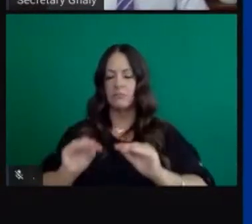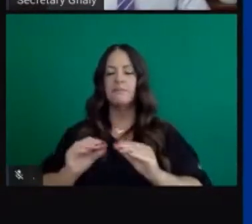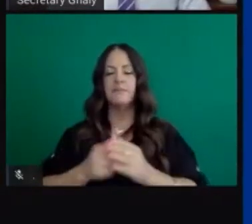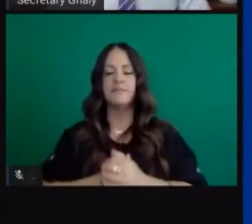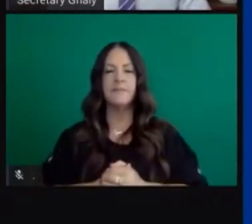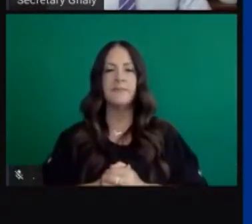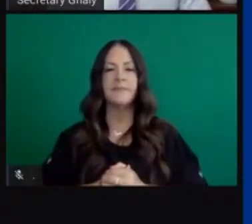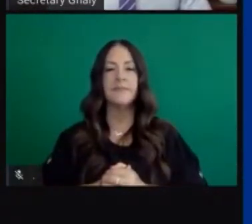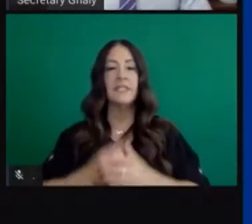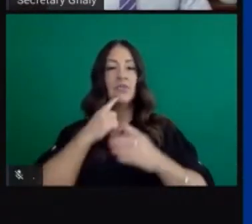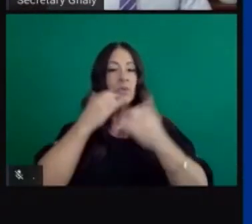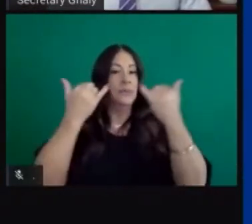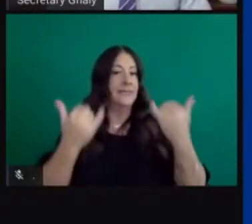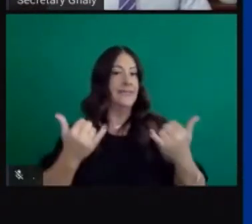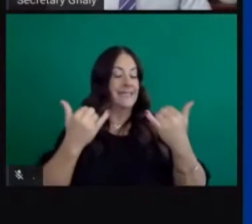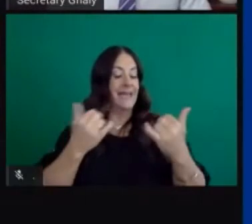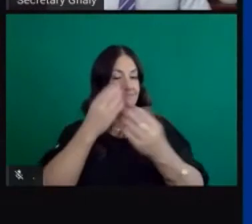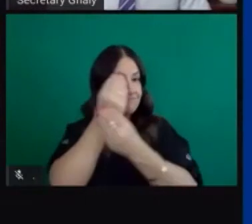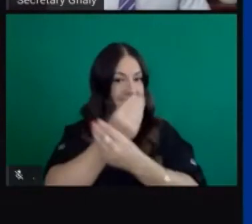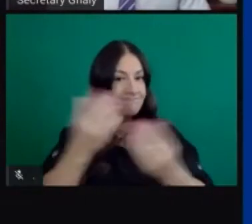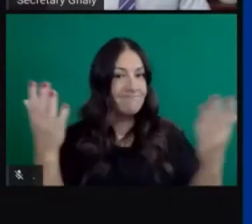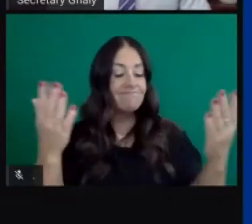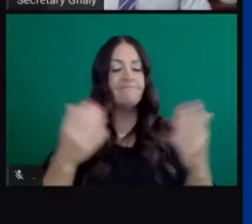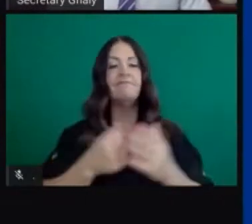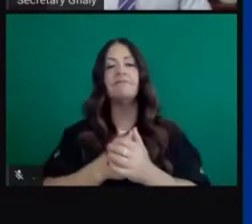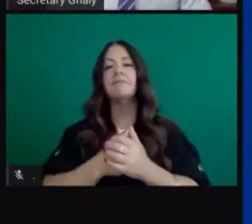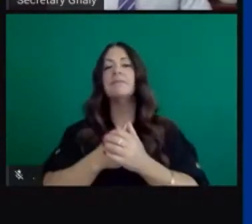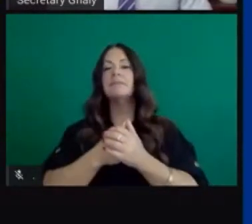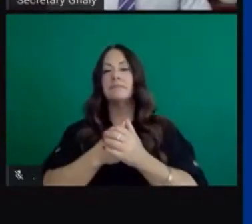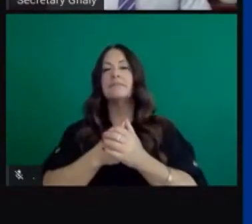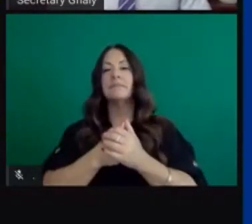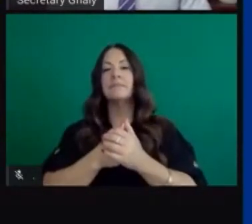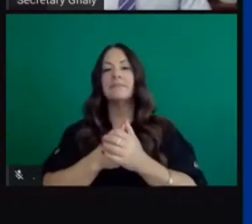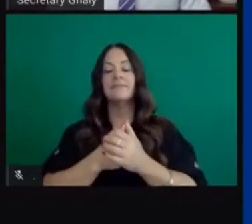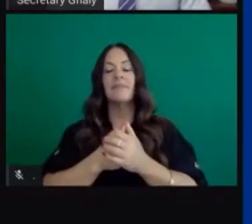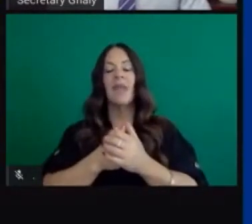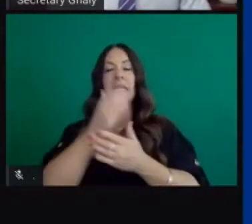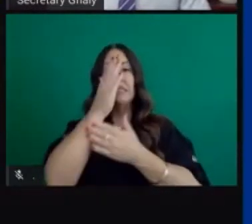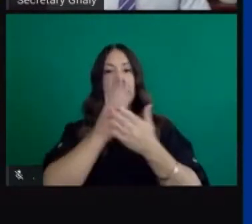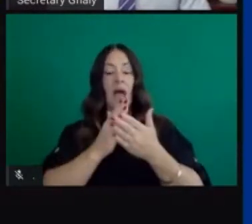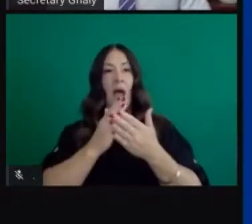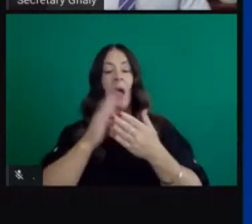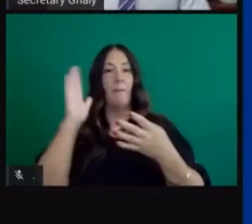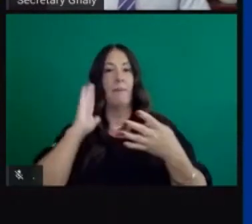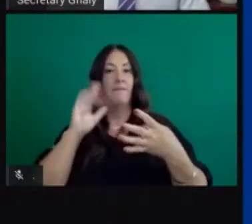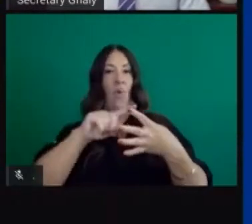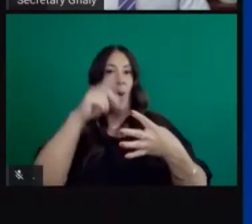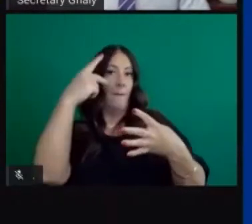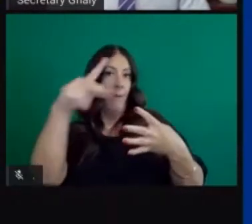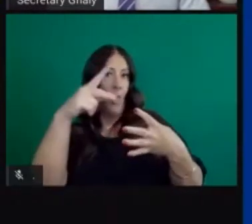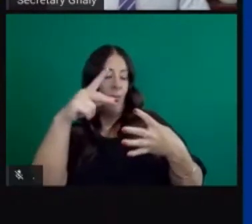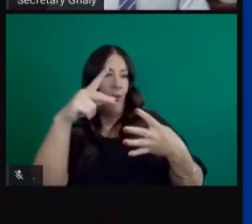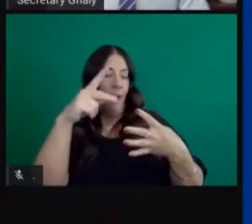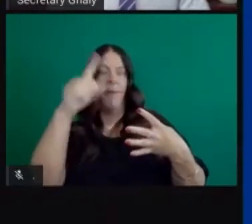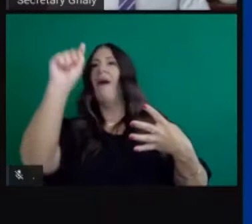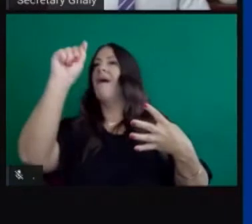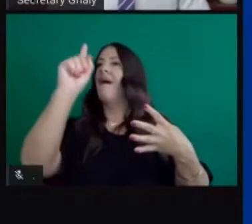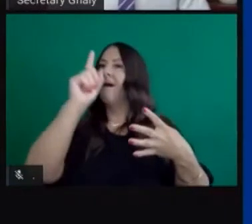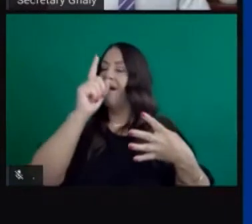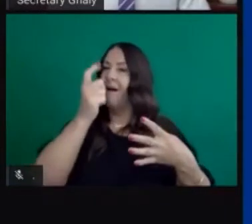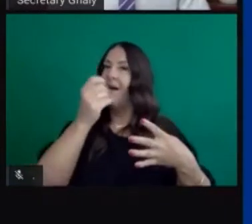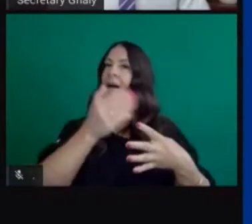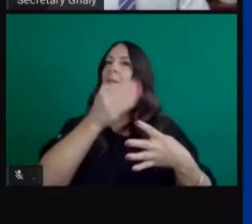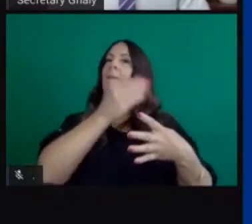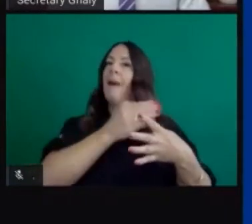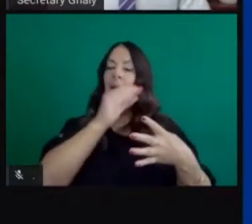So for today, we're looking at a number of counties moving from purple tier to the red tier. These